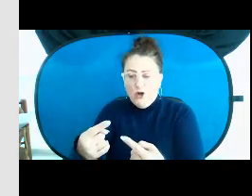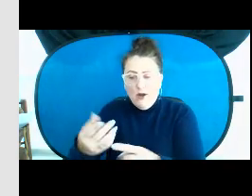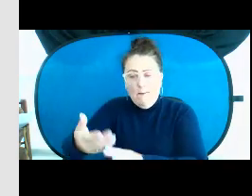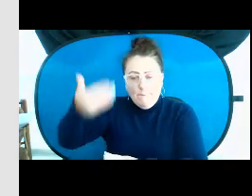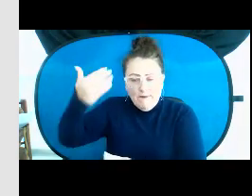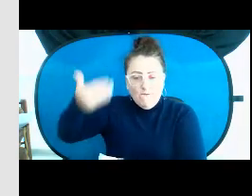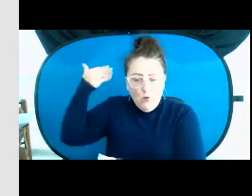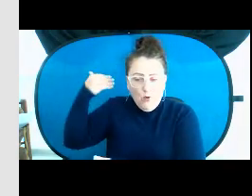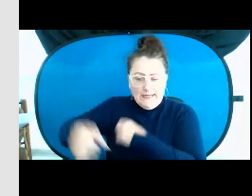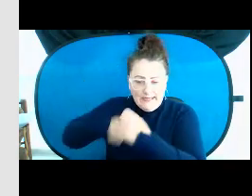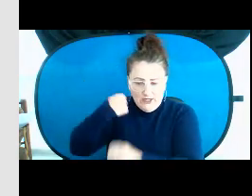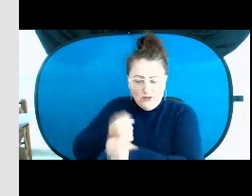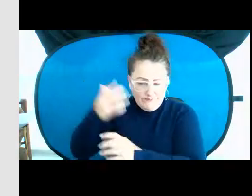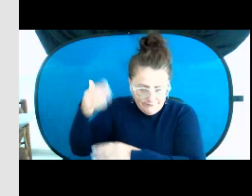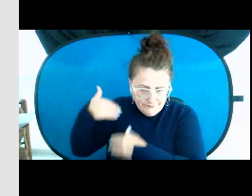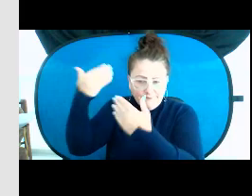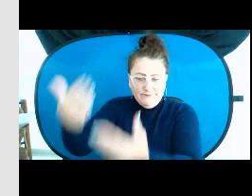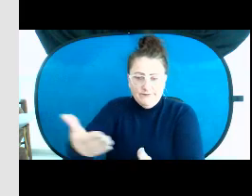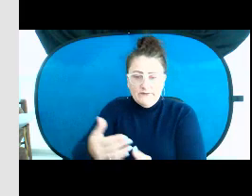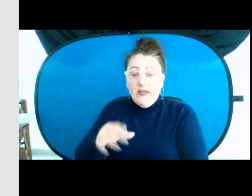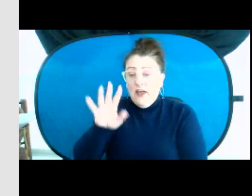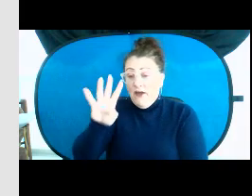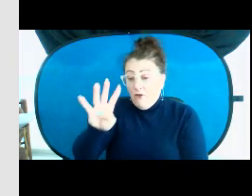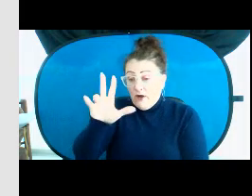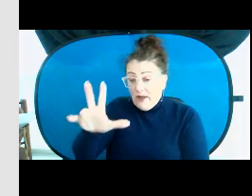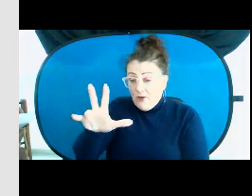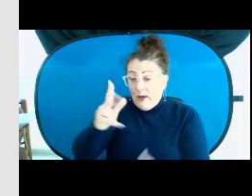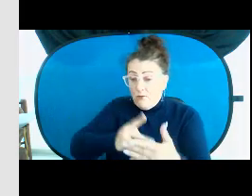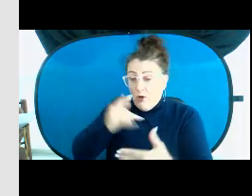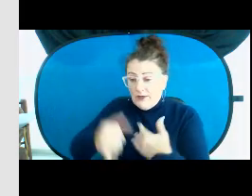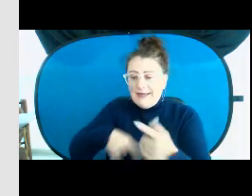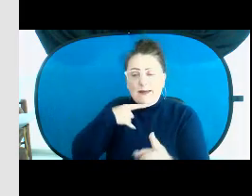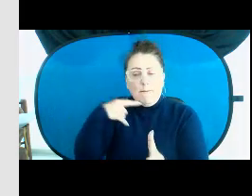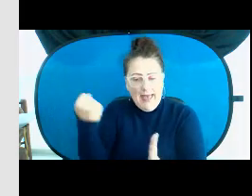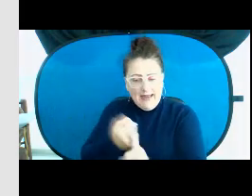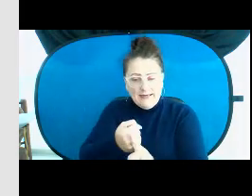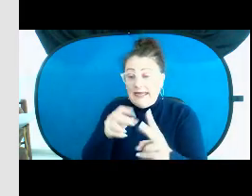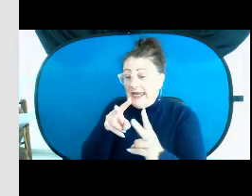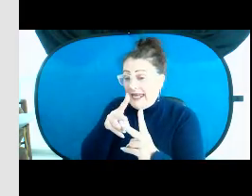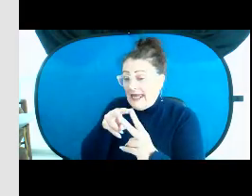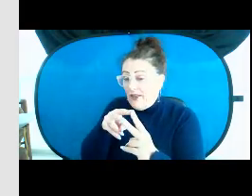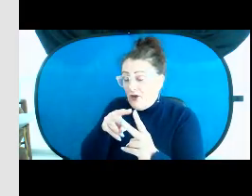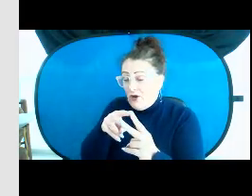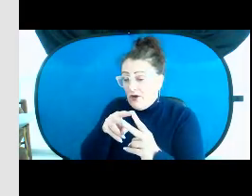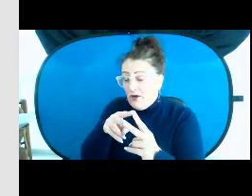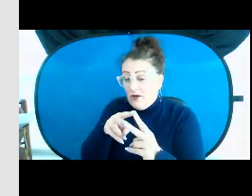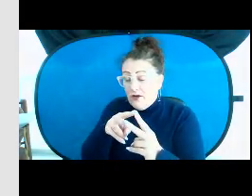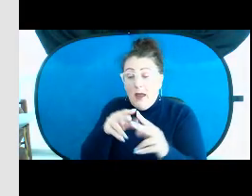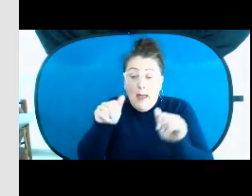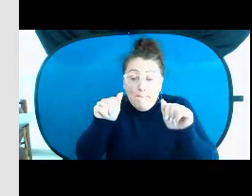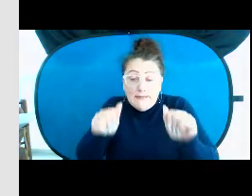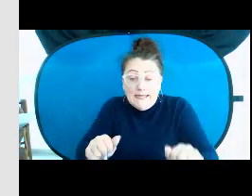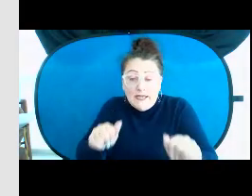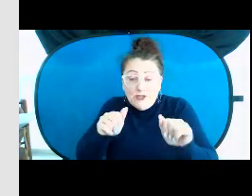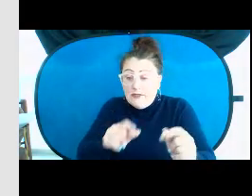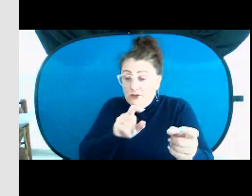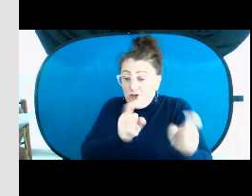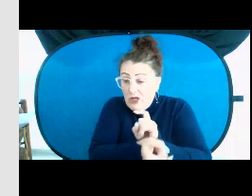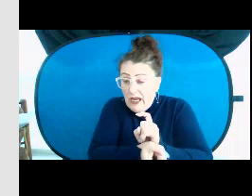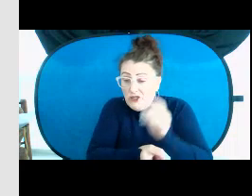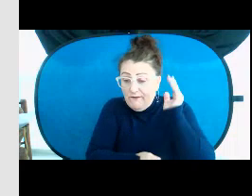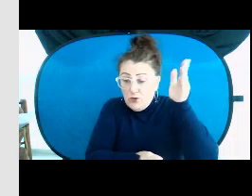years. 43 of those projects were impacted, as in they were either unparred to be potentially reprogrammed in a future